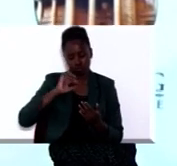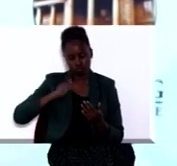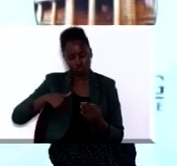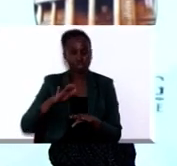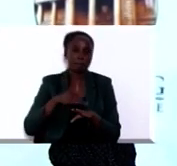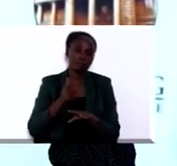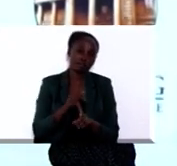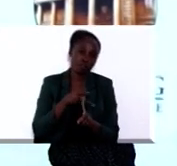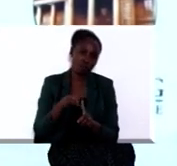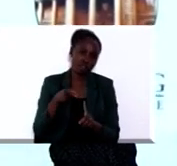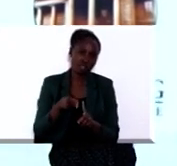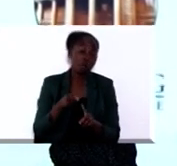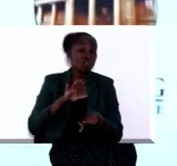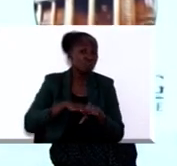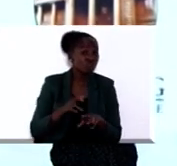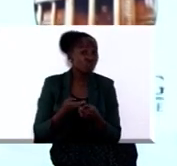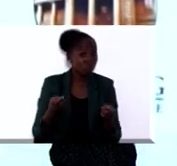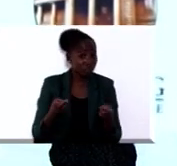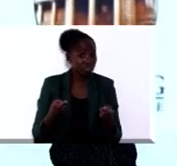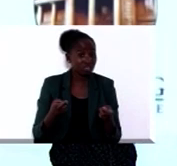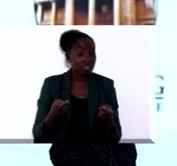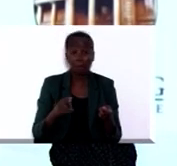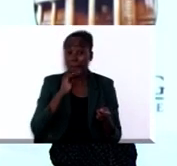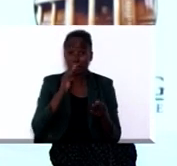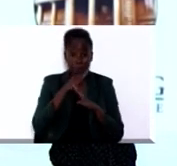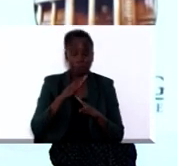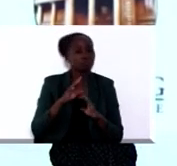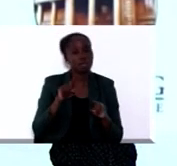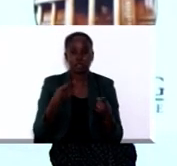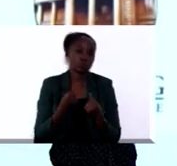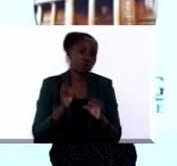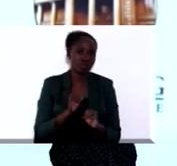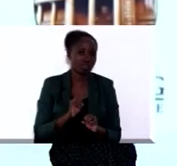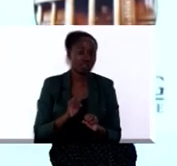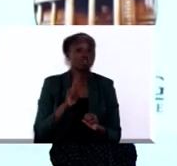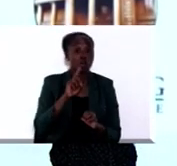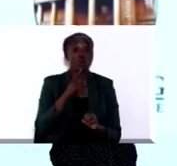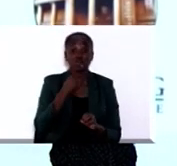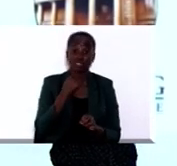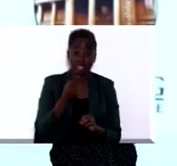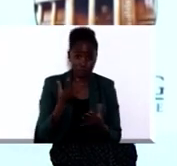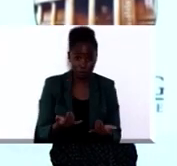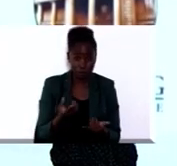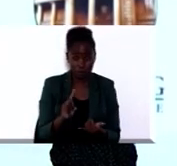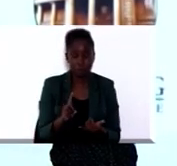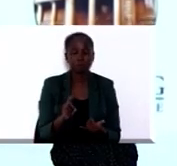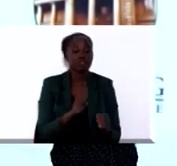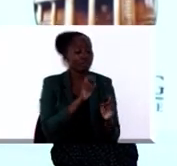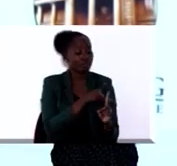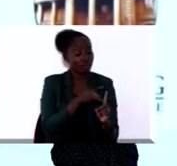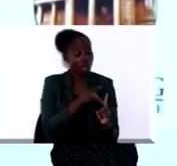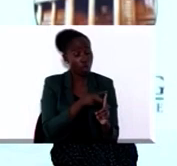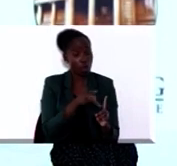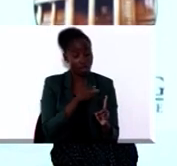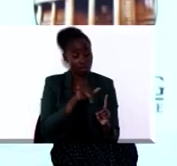and more resources. We would have done nothing. And I want to say today that the violence